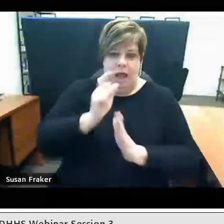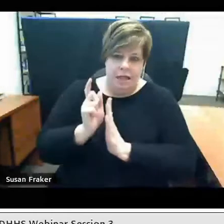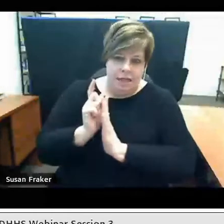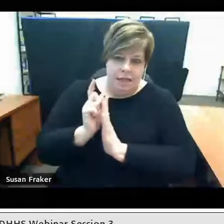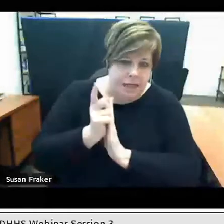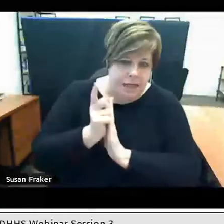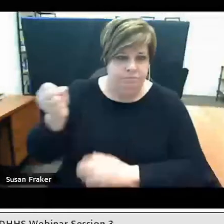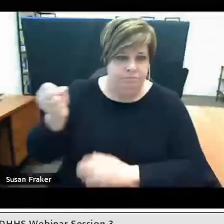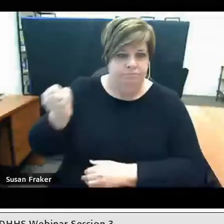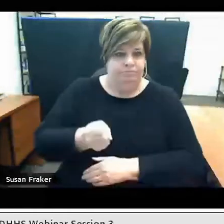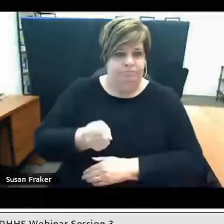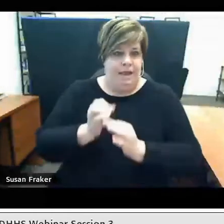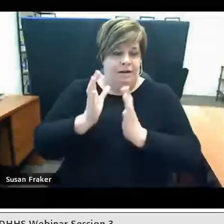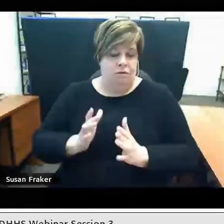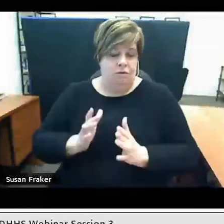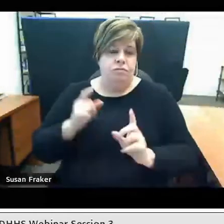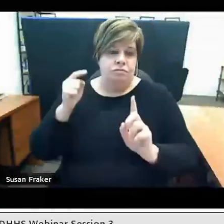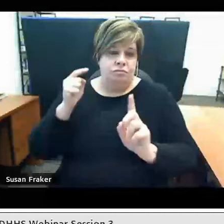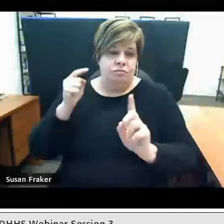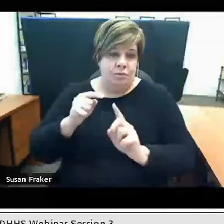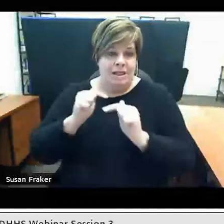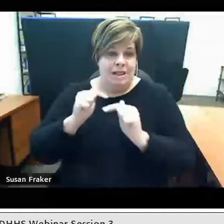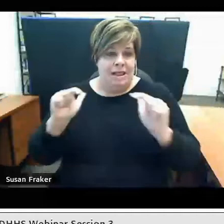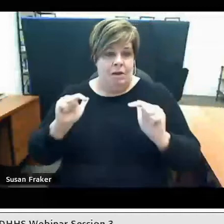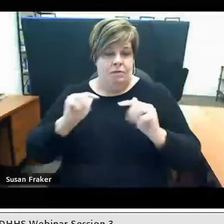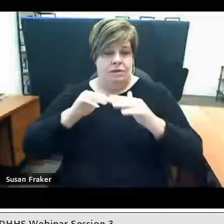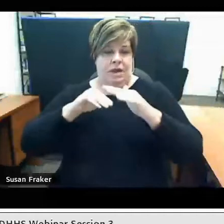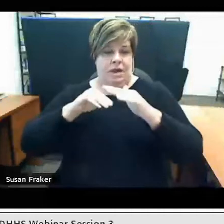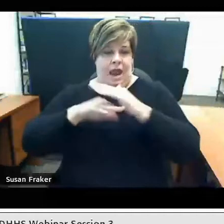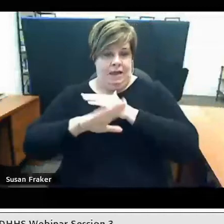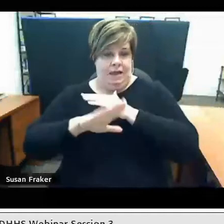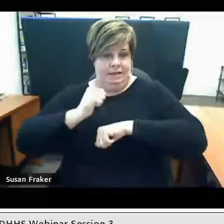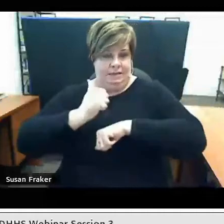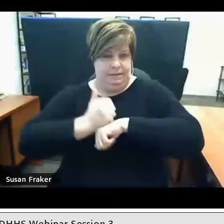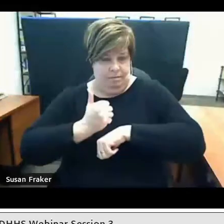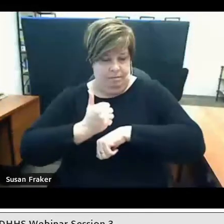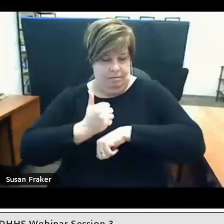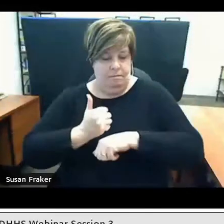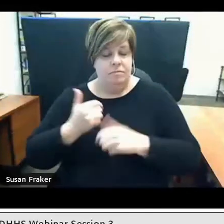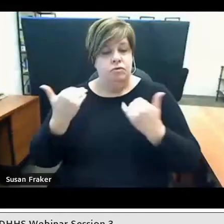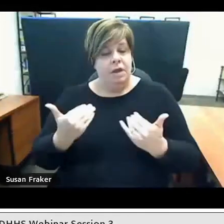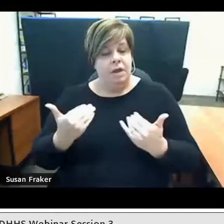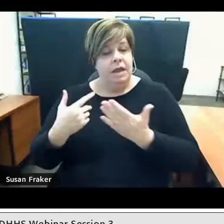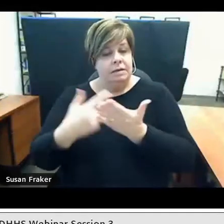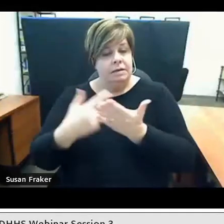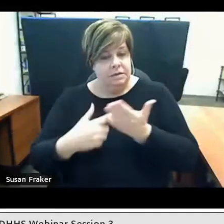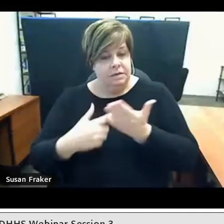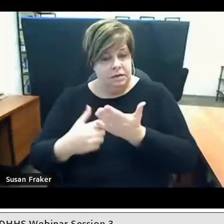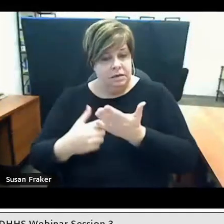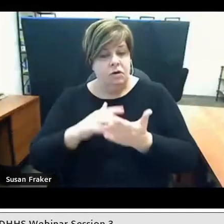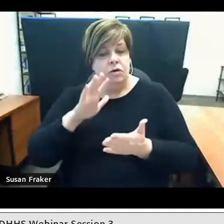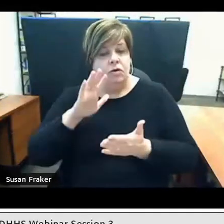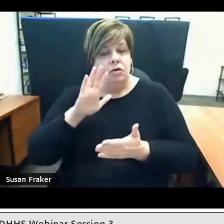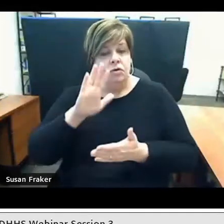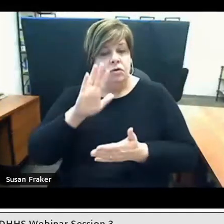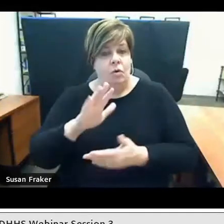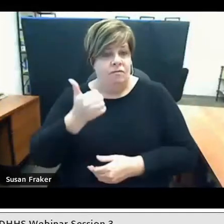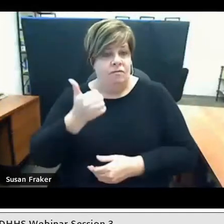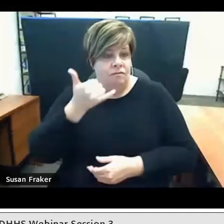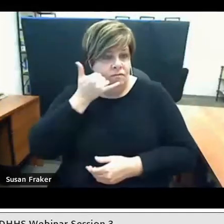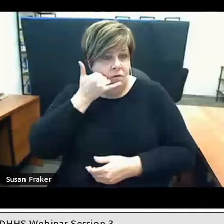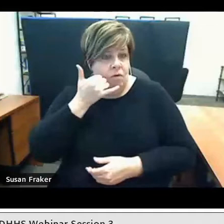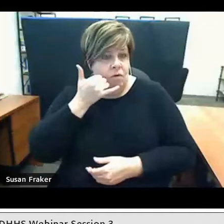last minute to get language access in place. As we move along today, all of your lines are muted, but